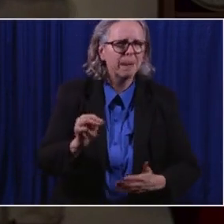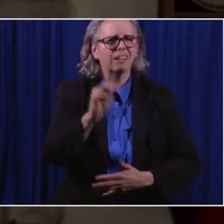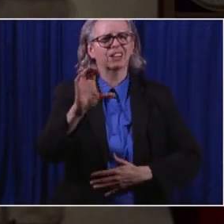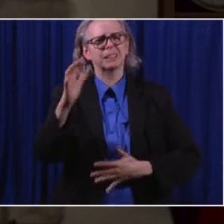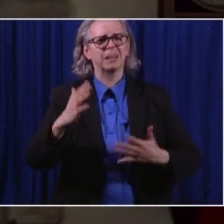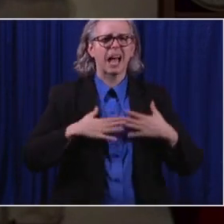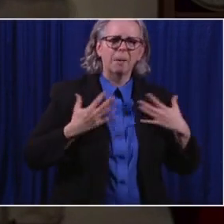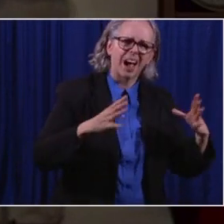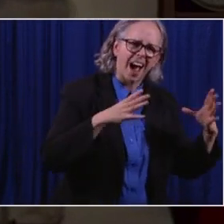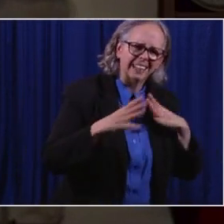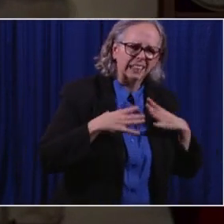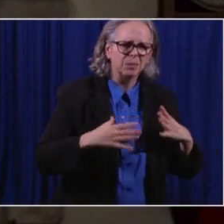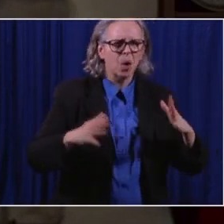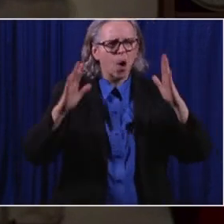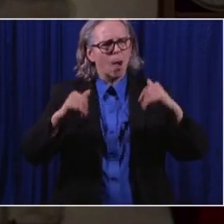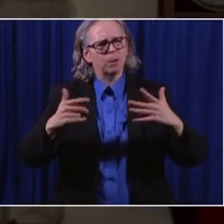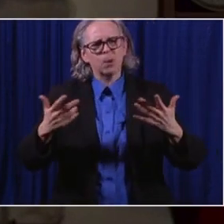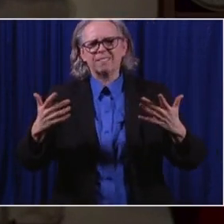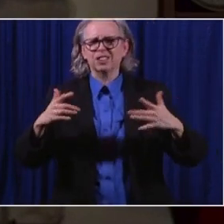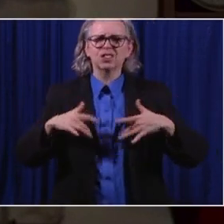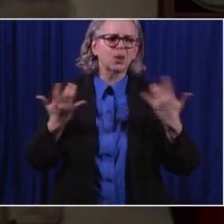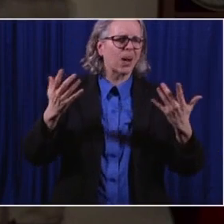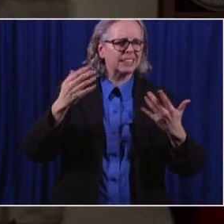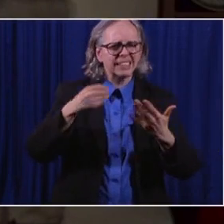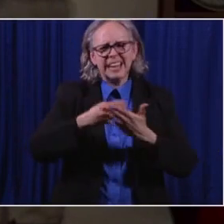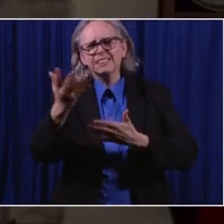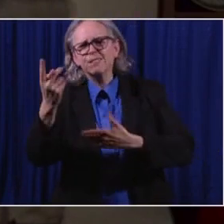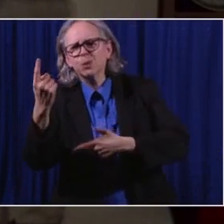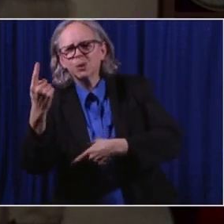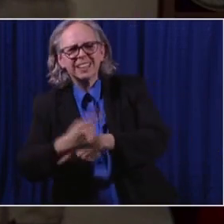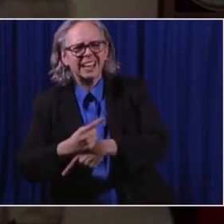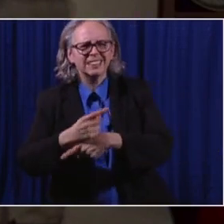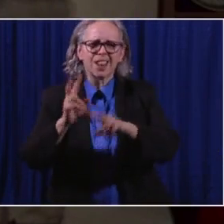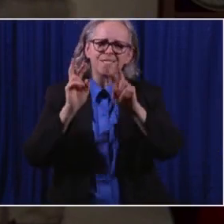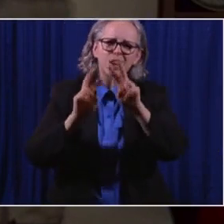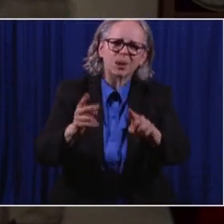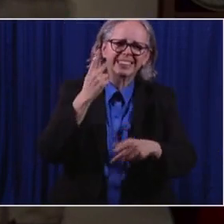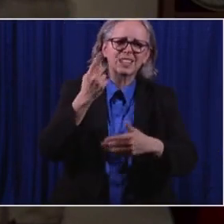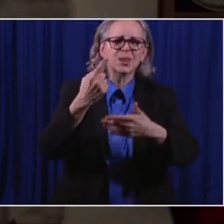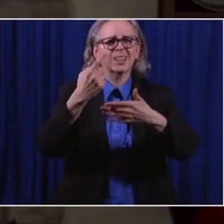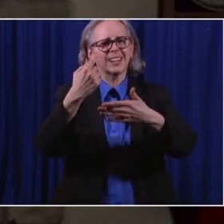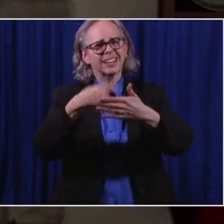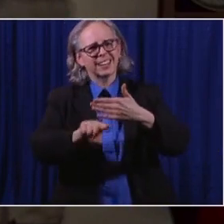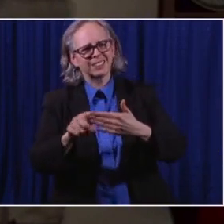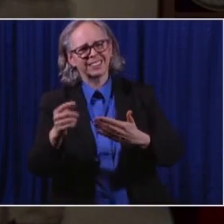joyous next few days, and we look forward to seeing you next week. Thank you very much.